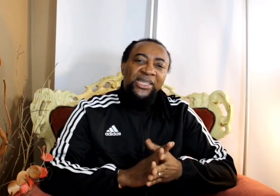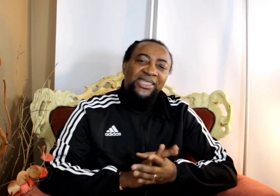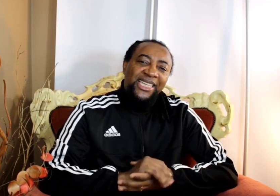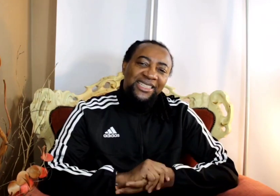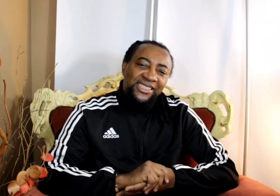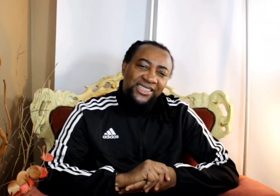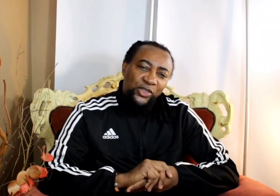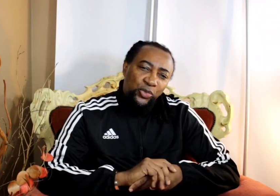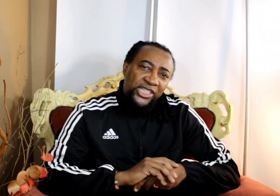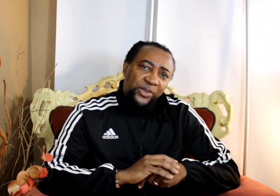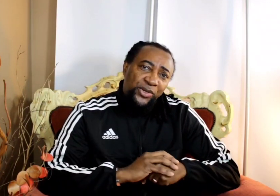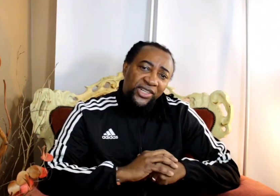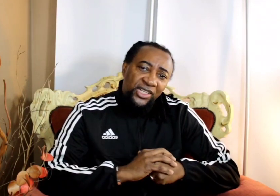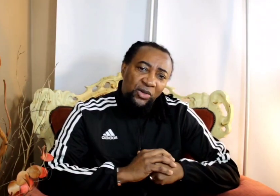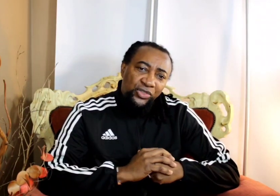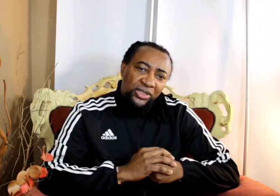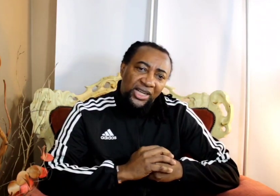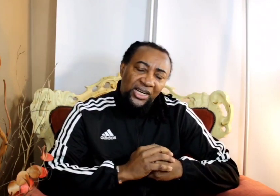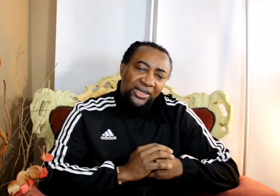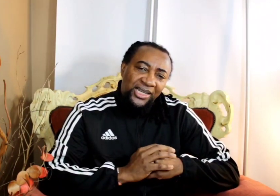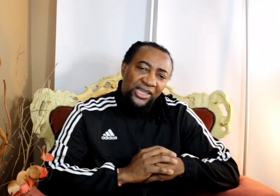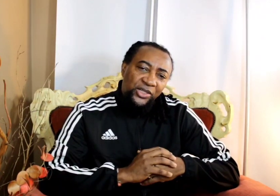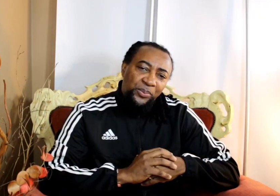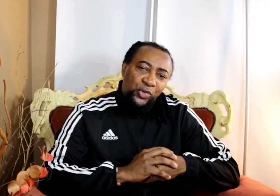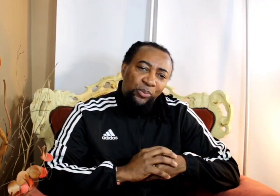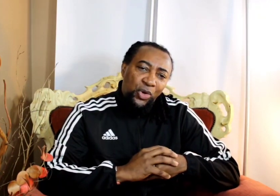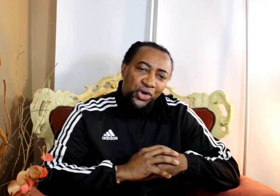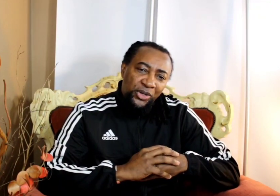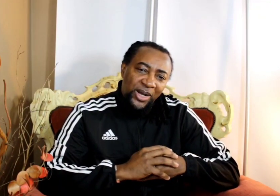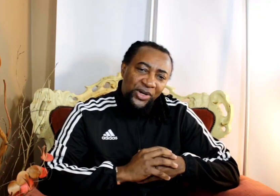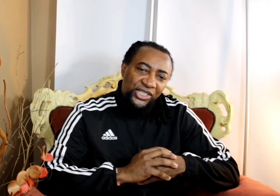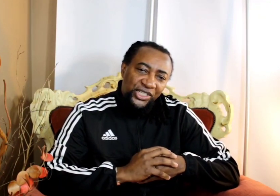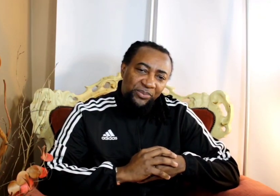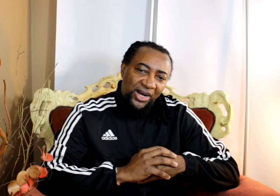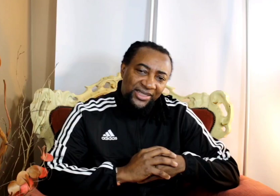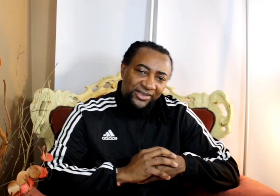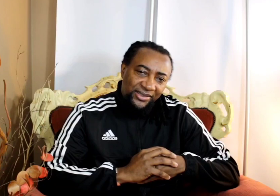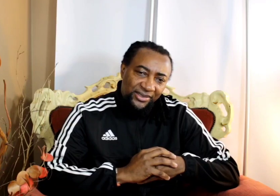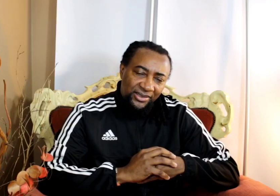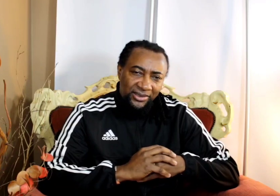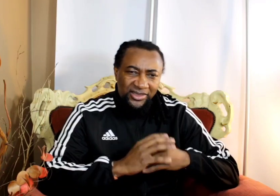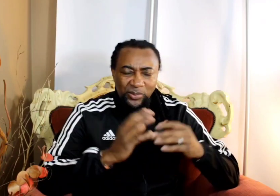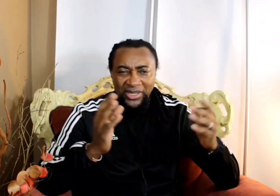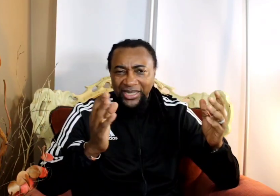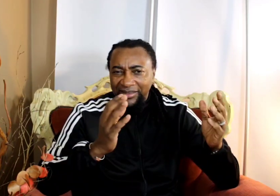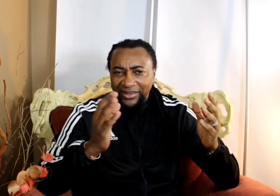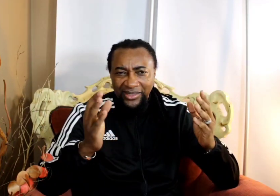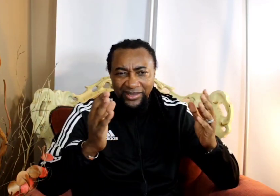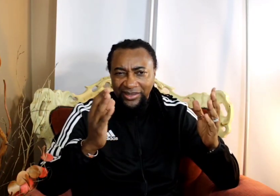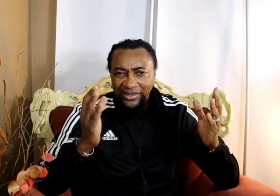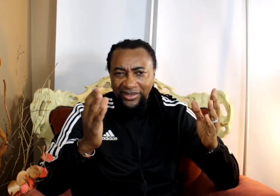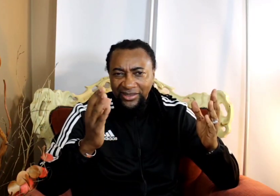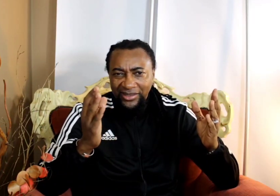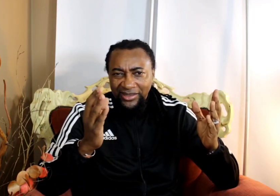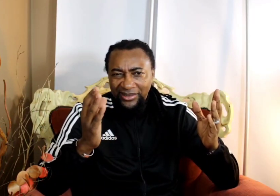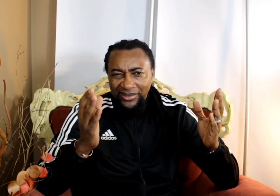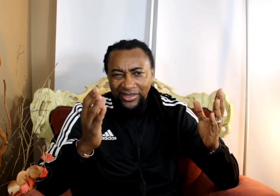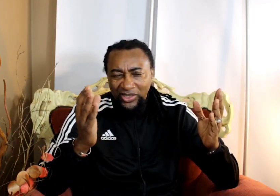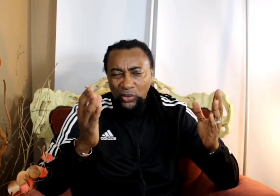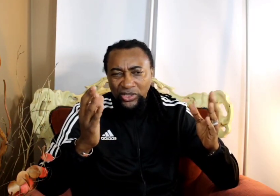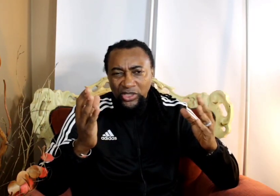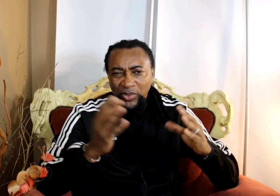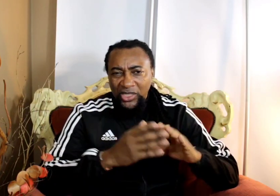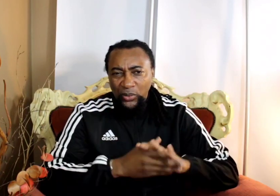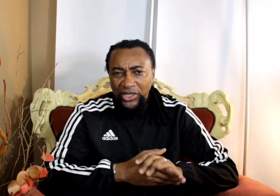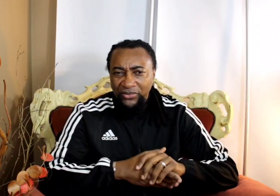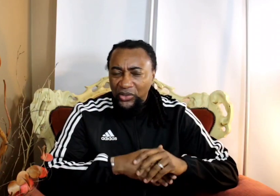Most Jamaican cases that reach the Privy Council are argued pro bono by British barristers. Something like